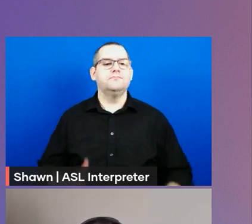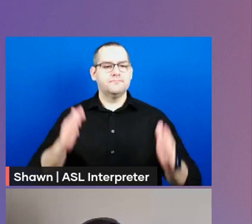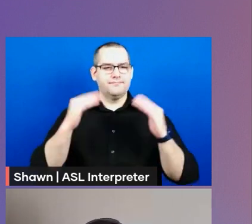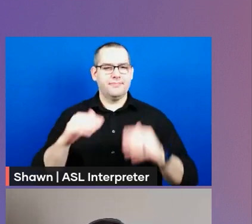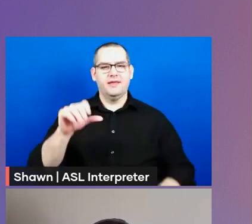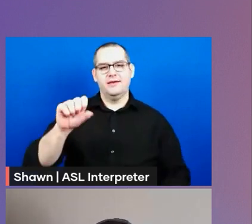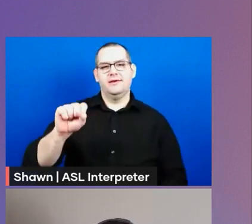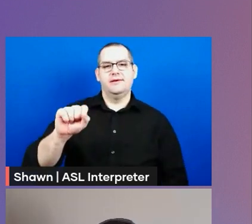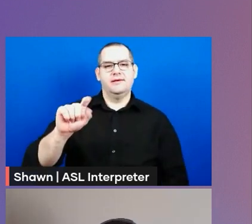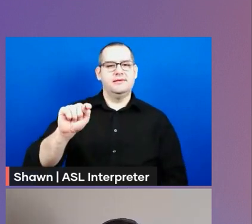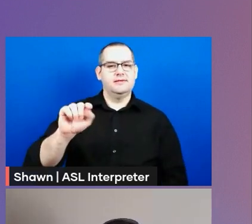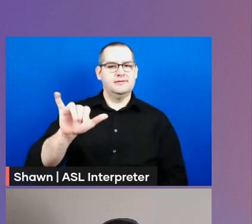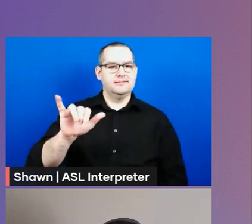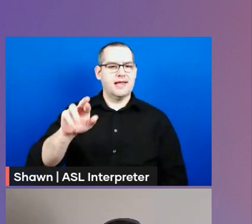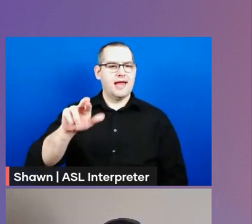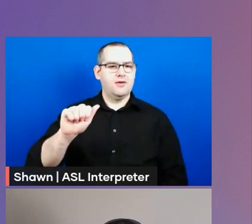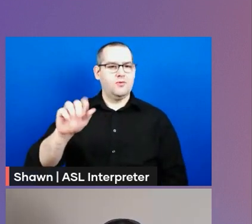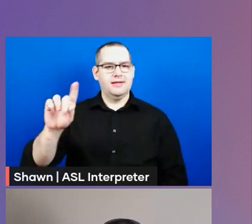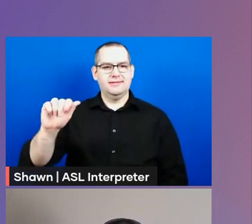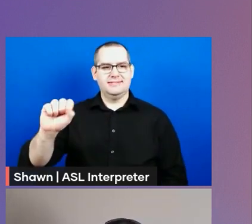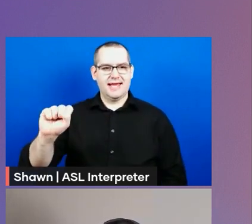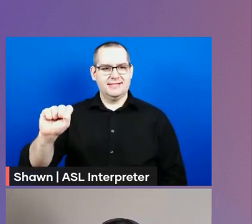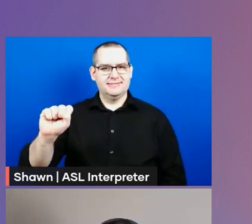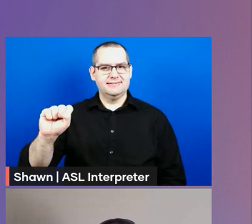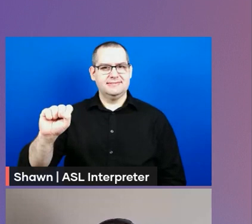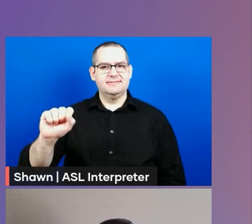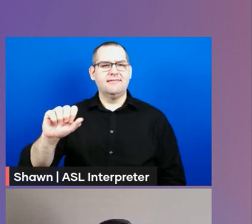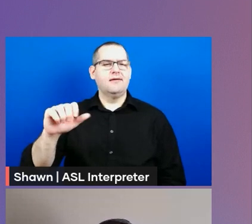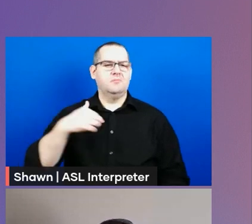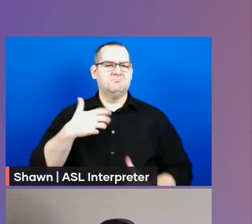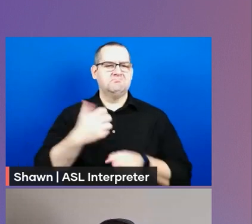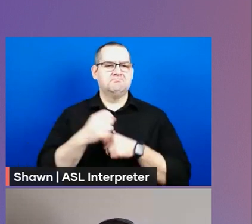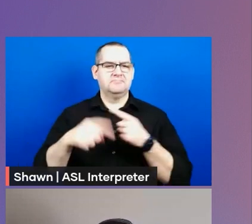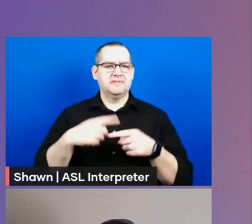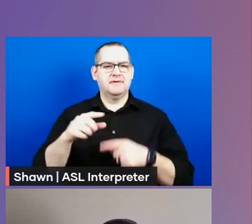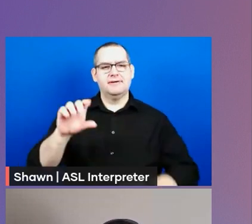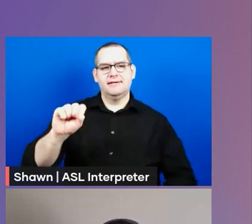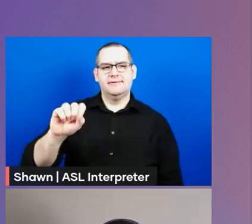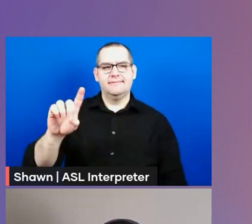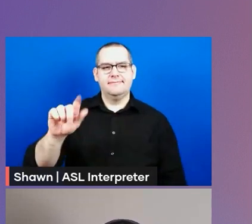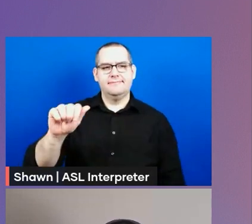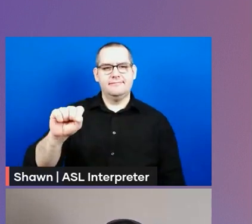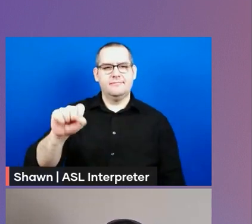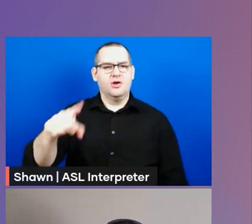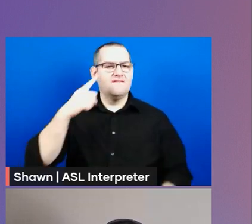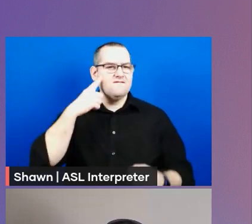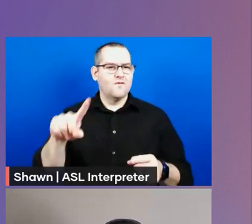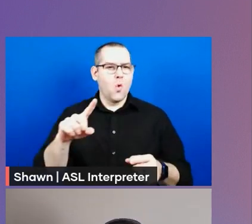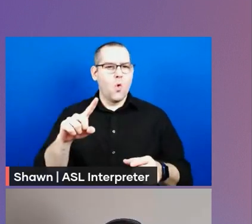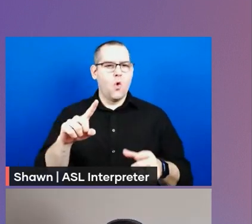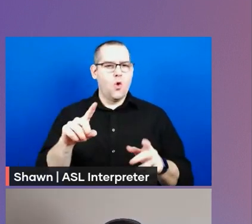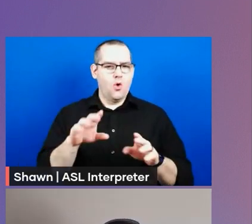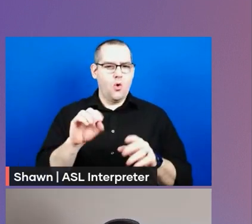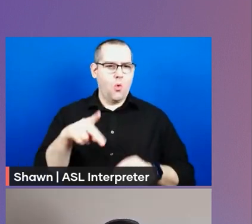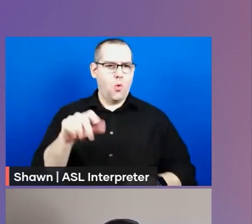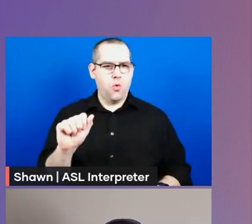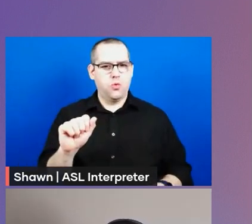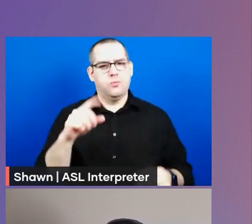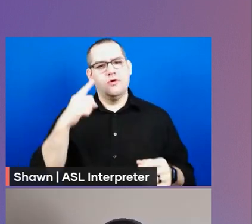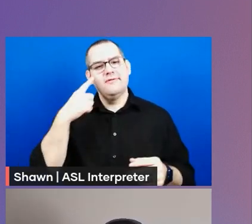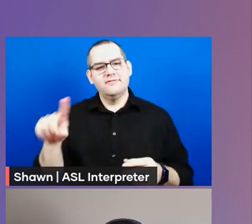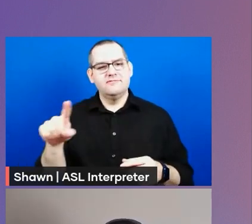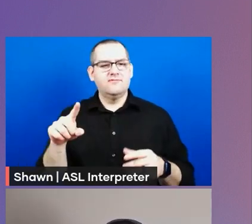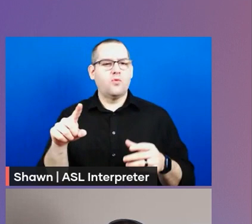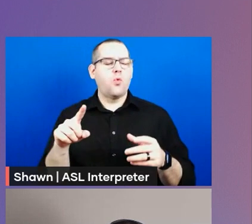StyradDAS. And so StyradDAS is a control plane for OPA. It hooks into the management APIs for